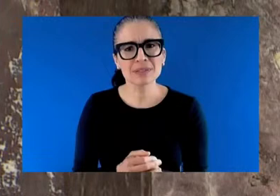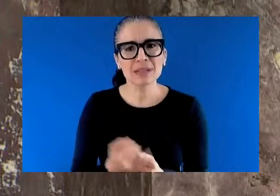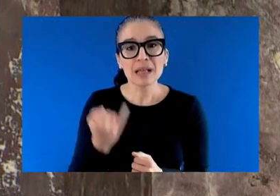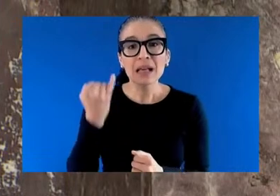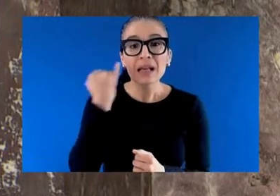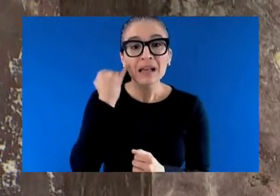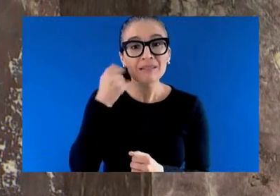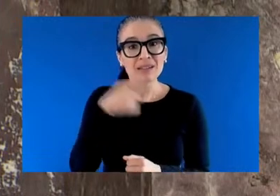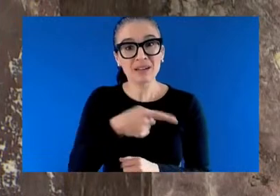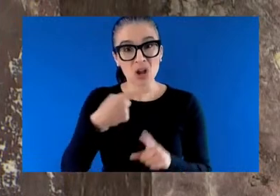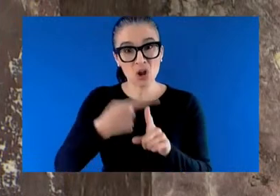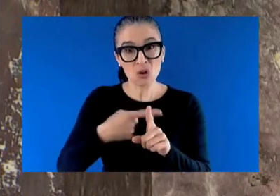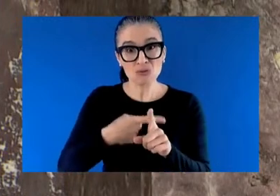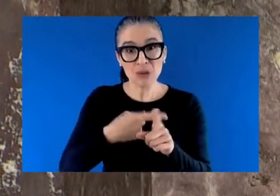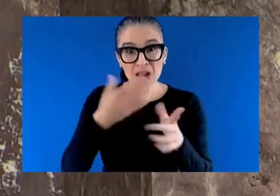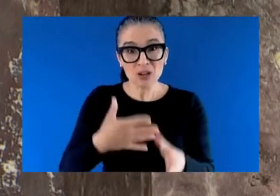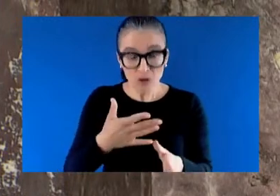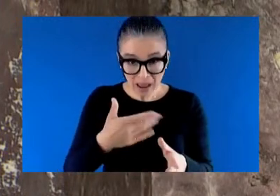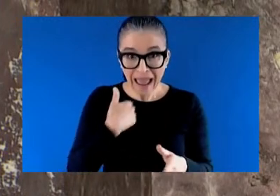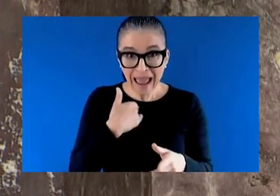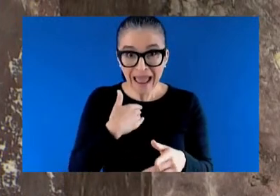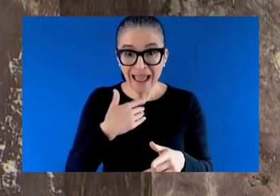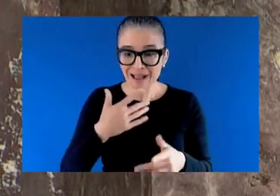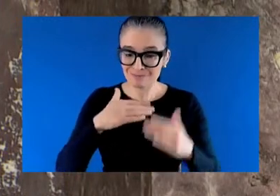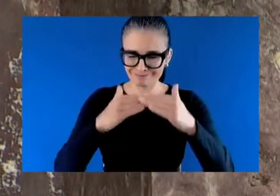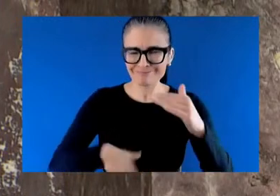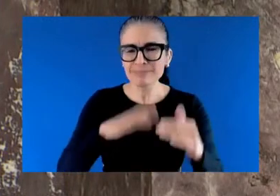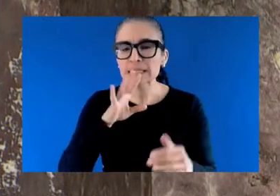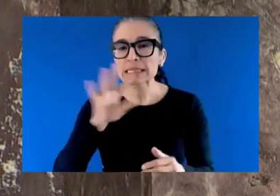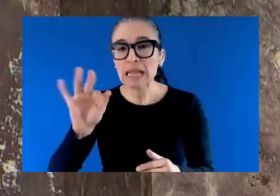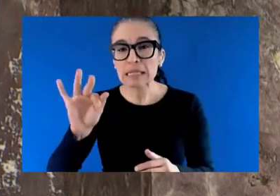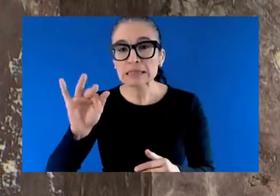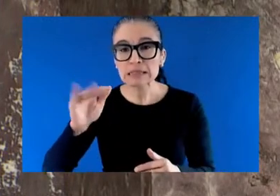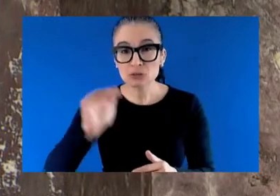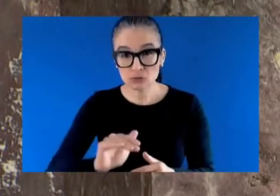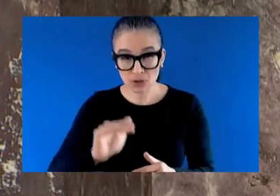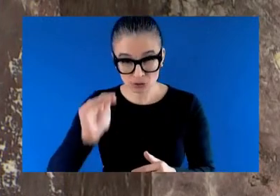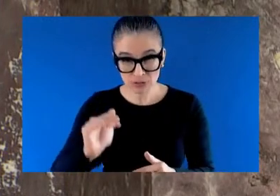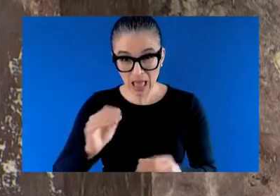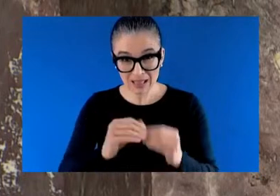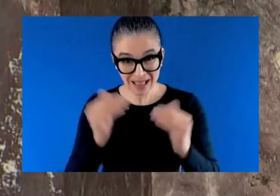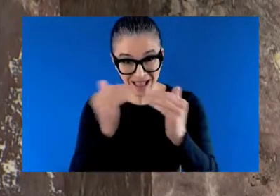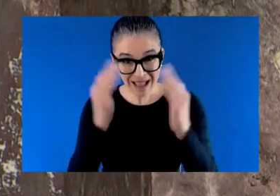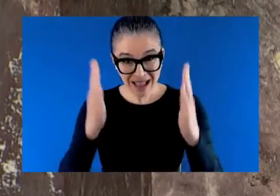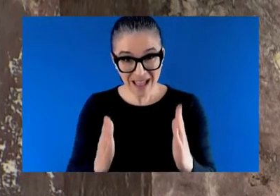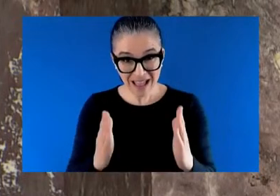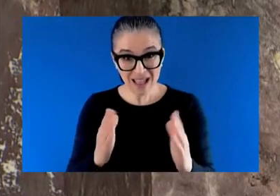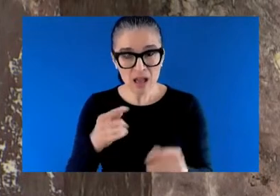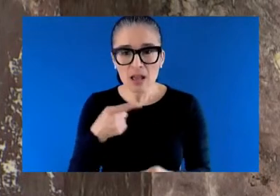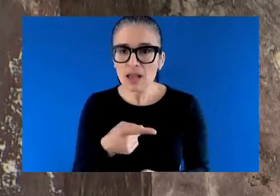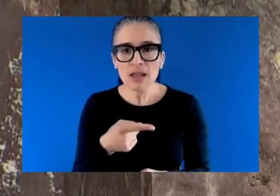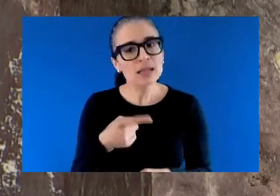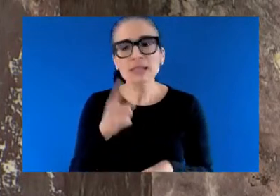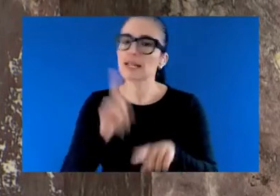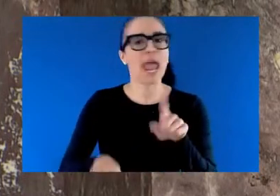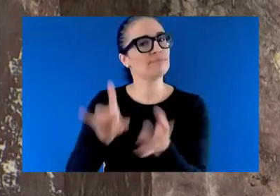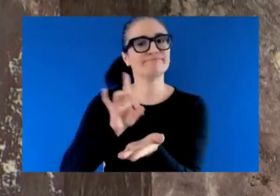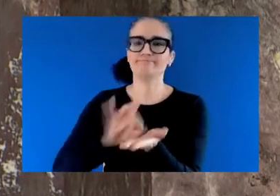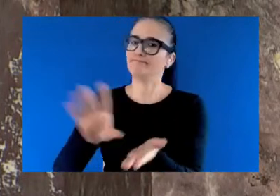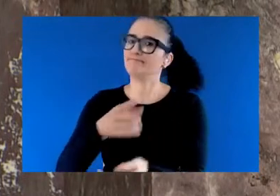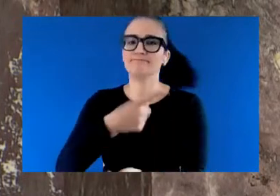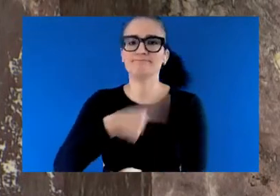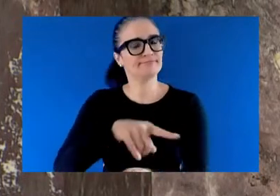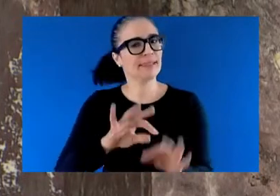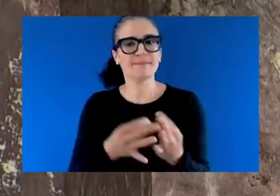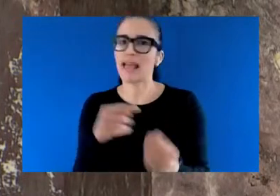faith evictions, this bill will ban evictions from personal use in purpose-built rentals buildings with five or more units,